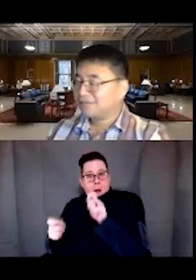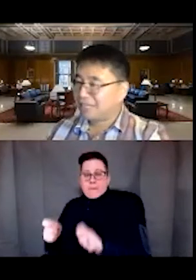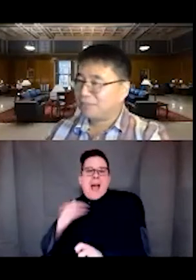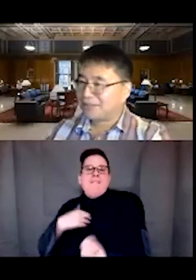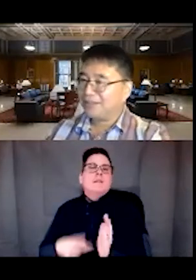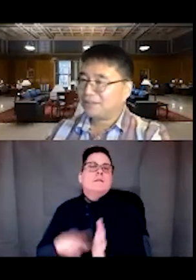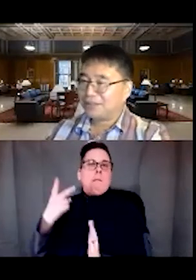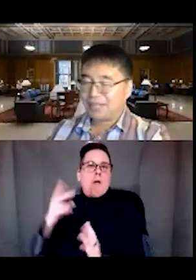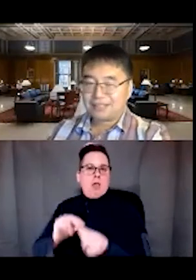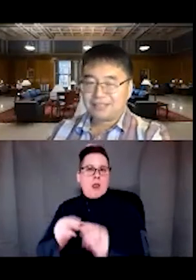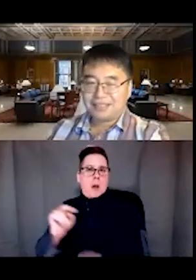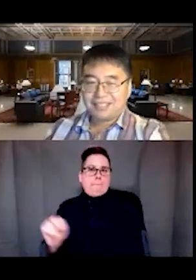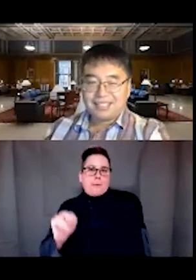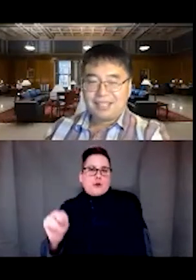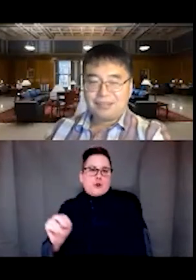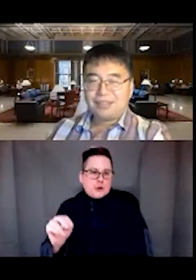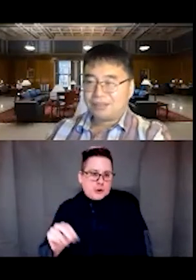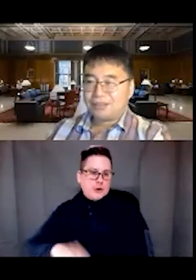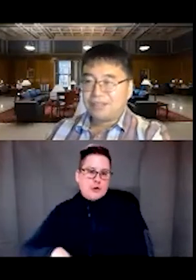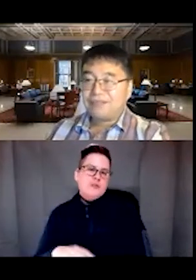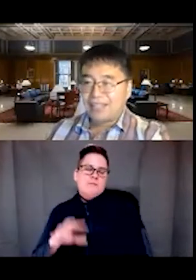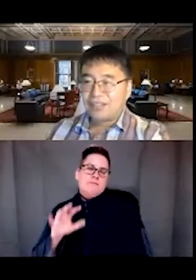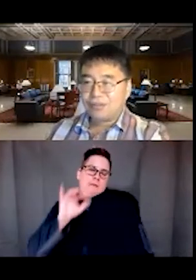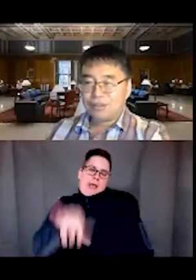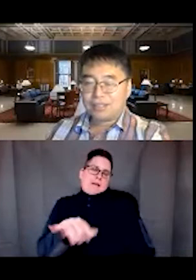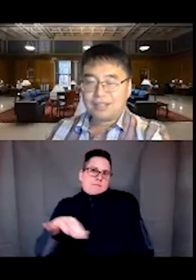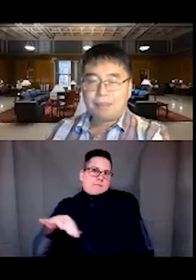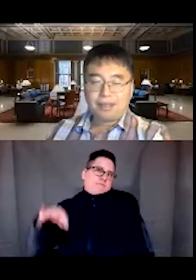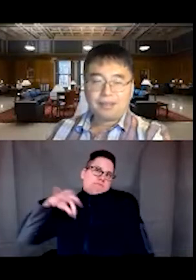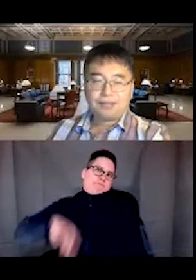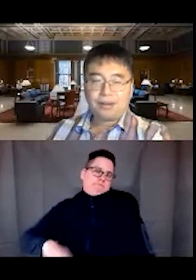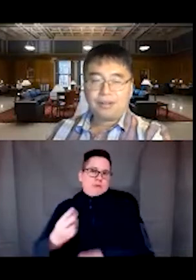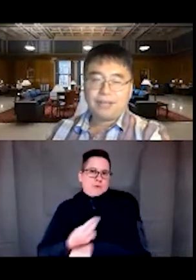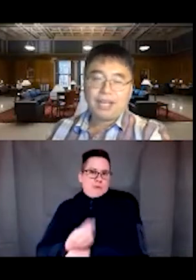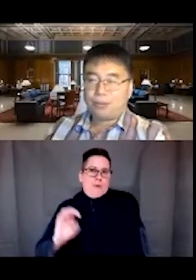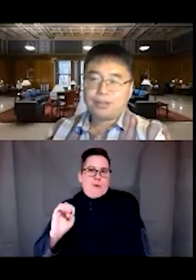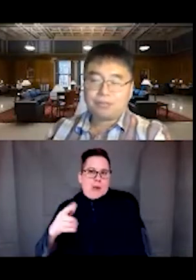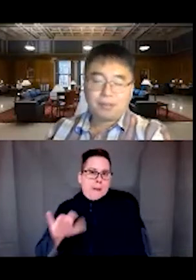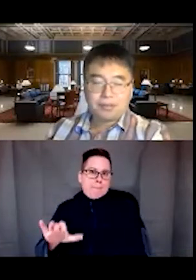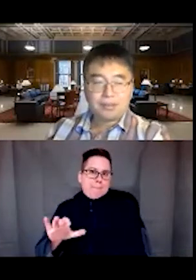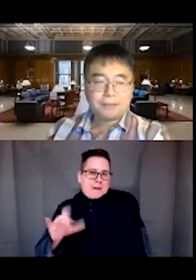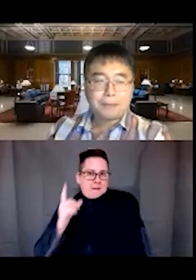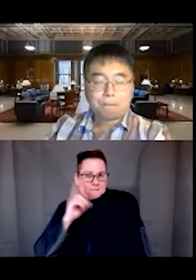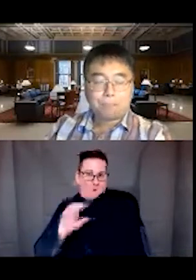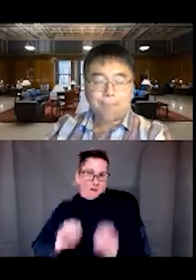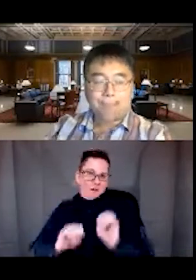of sample size, right? So that's the kind of the advantage of using Epic for evaluation